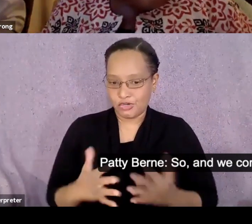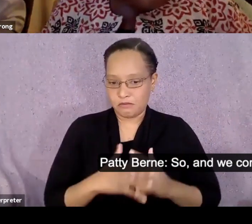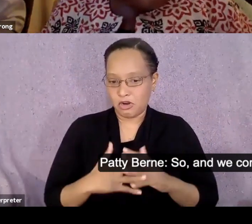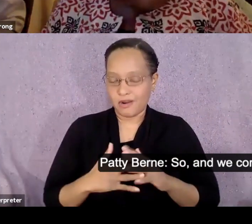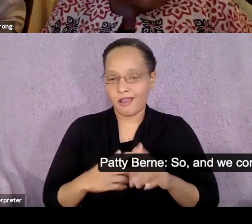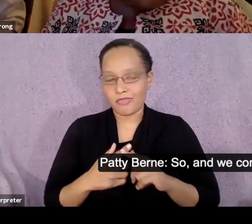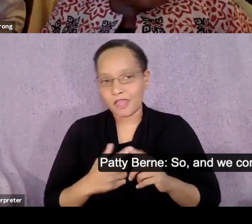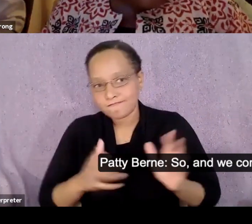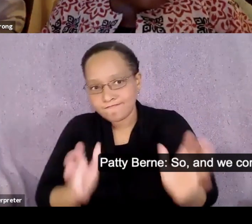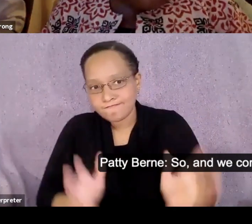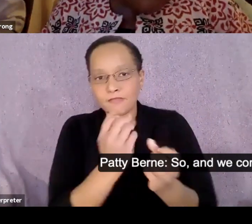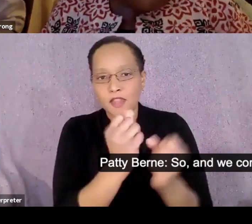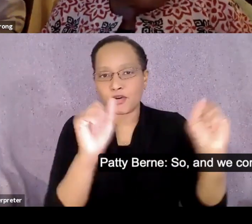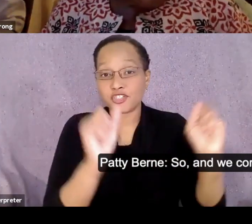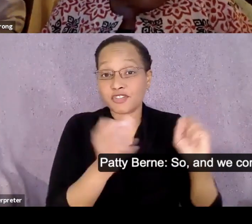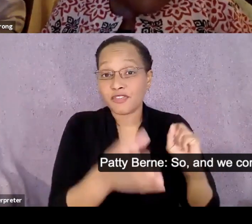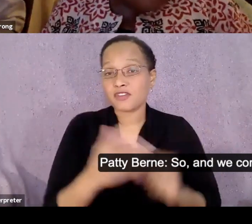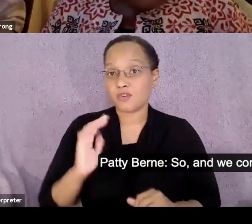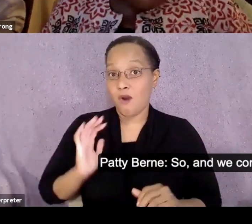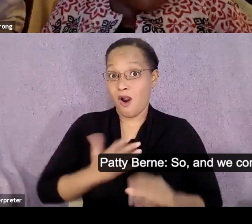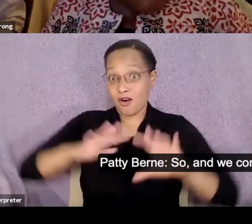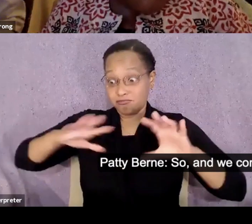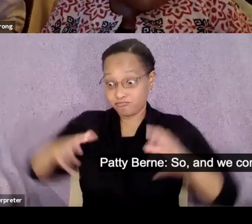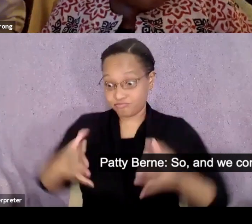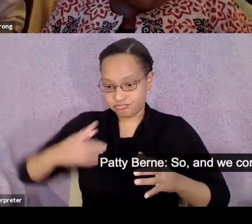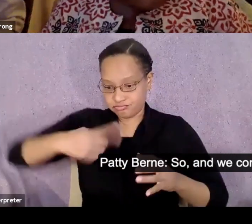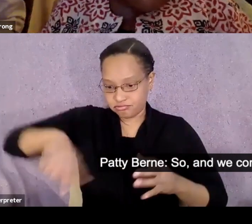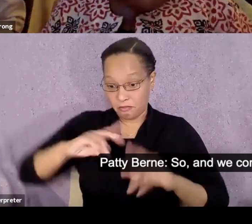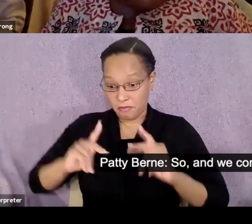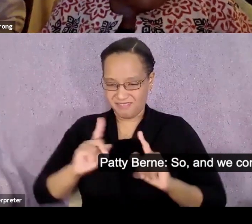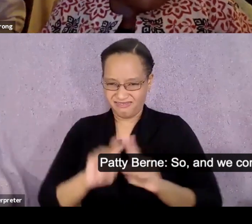So, you know, we'd come from different backgrounds, right? And